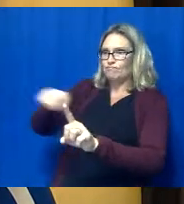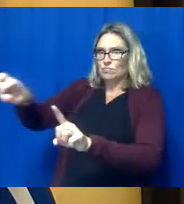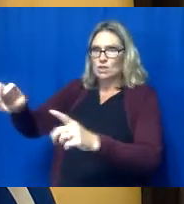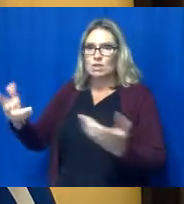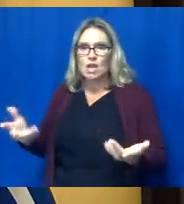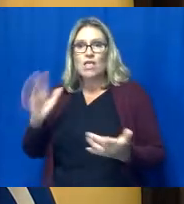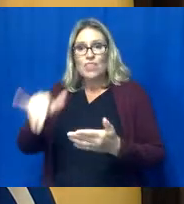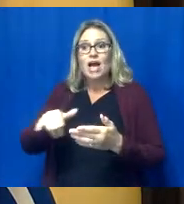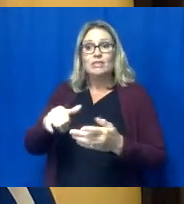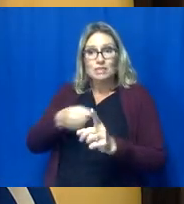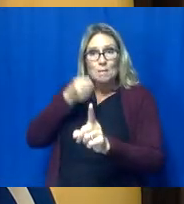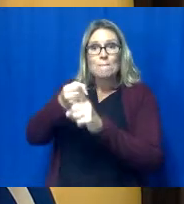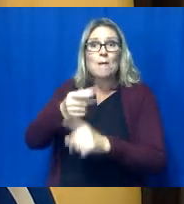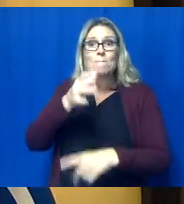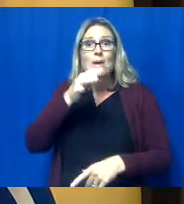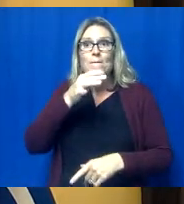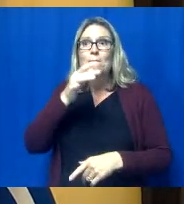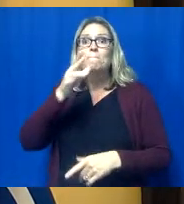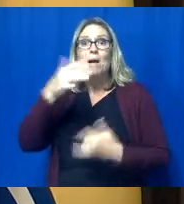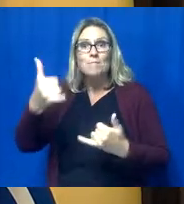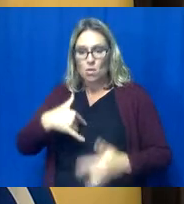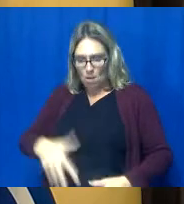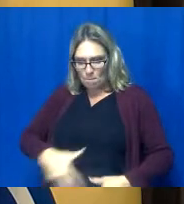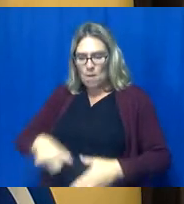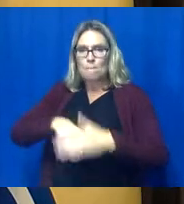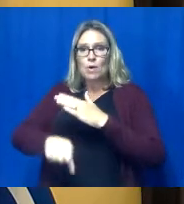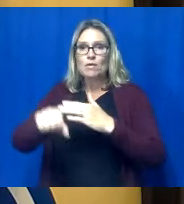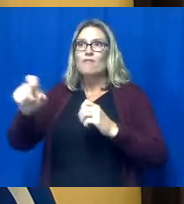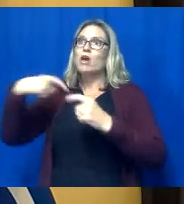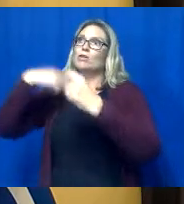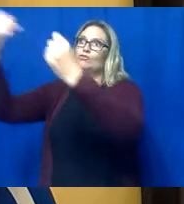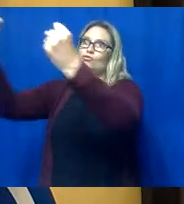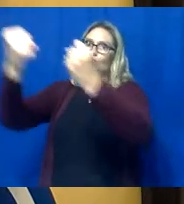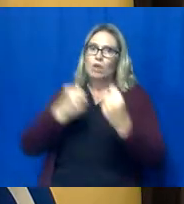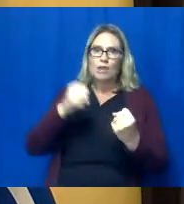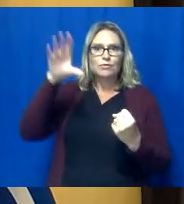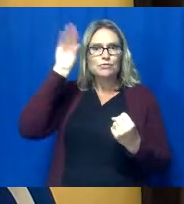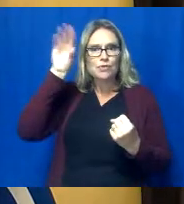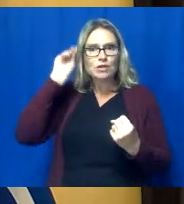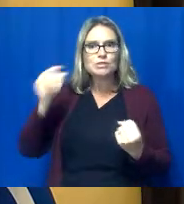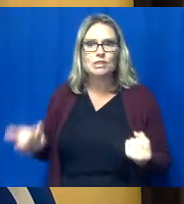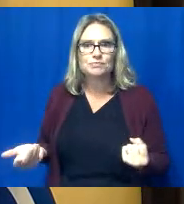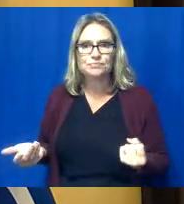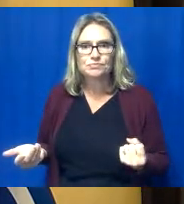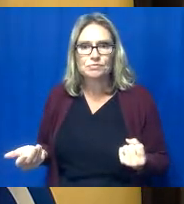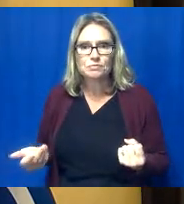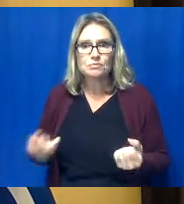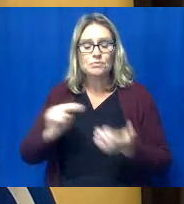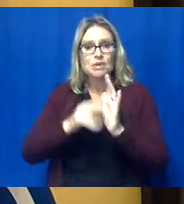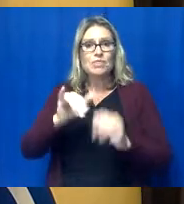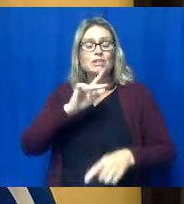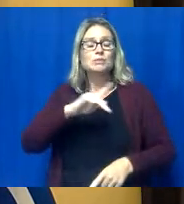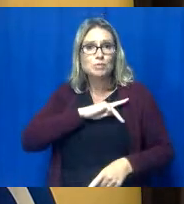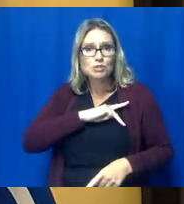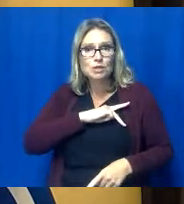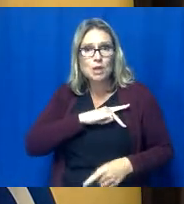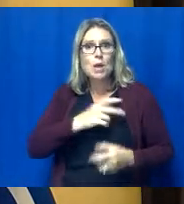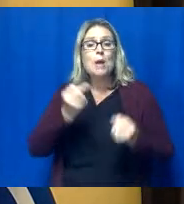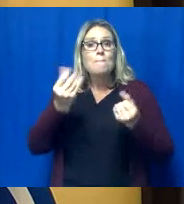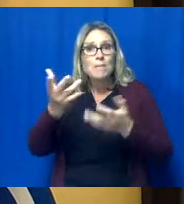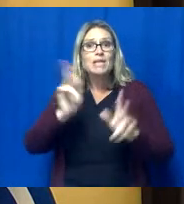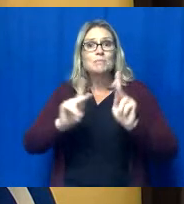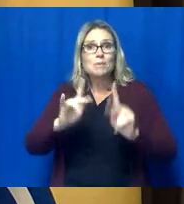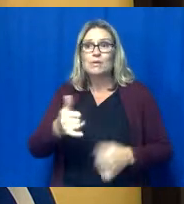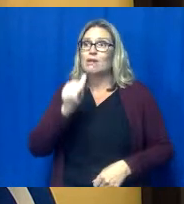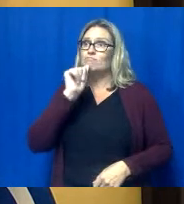have now to travel to Fredericton to give birth to their babies. So it's very personal. A lot of people are suffering through our impact, through